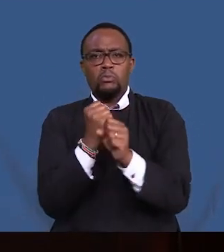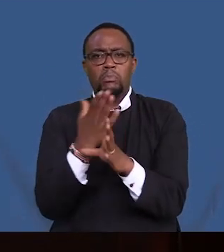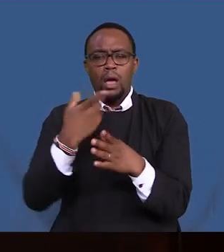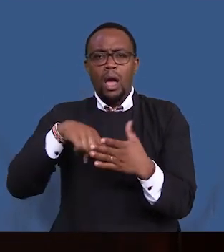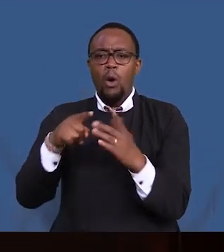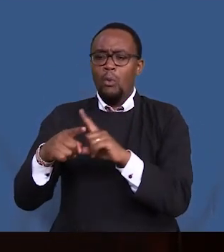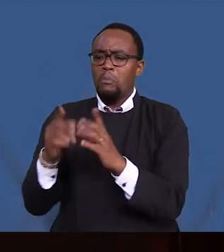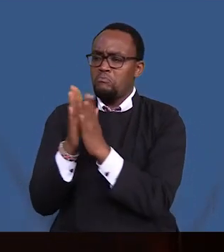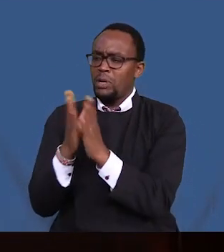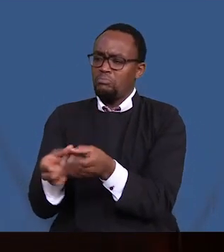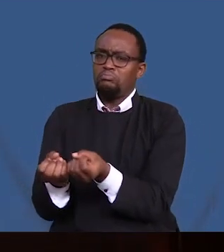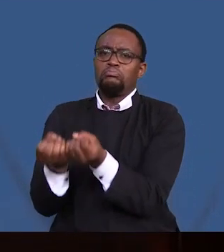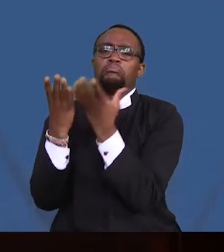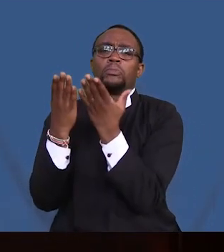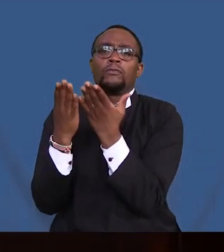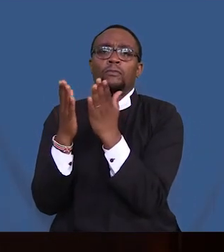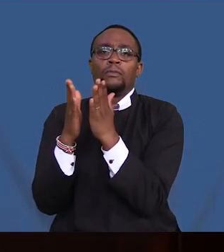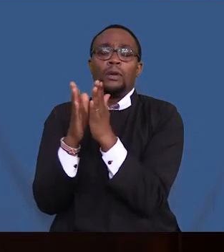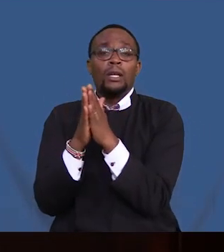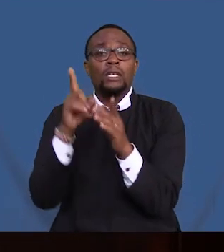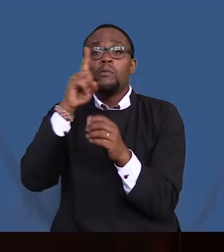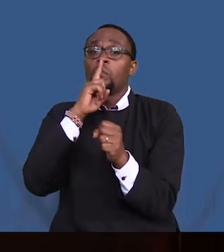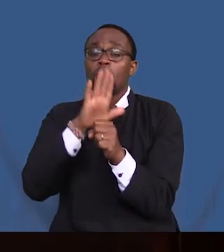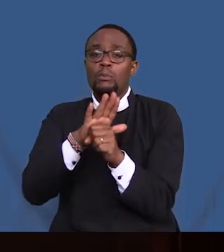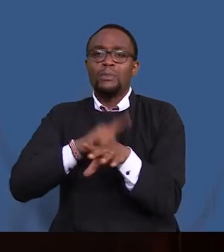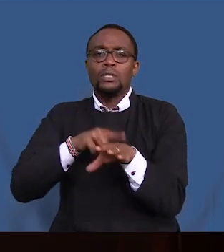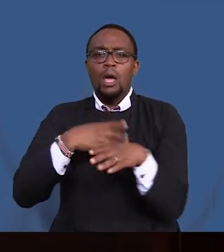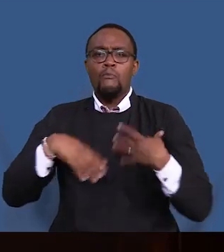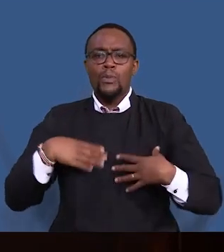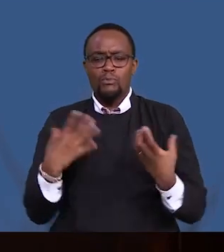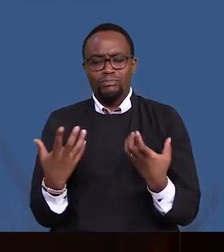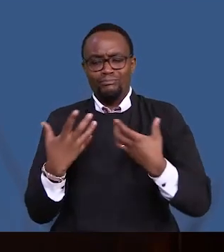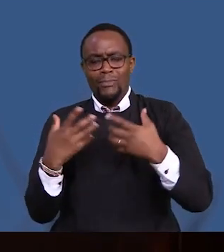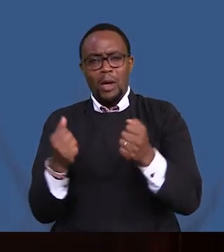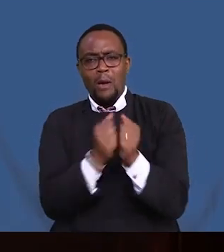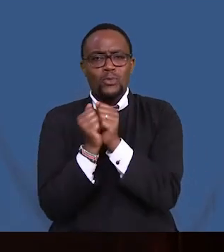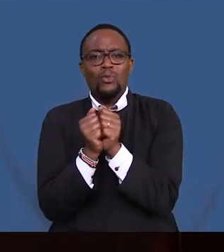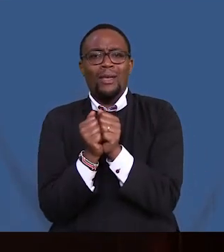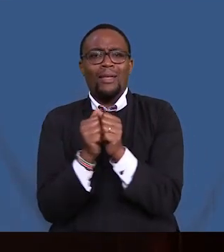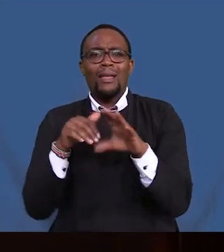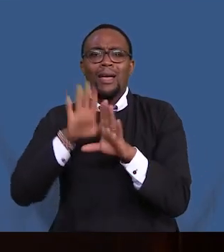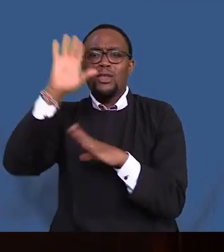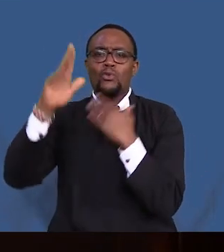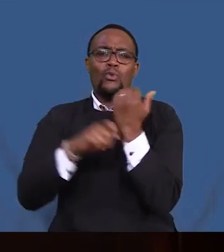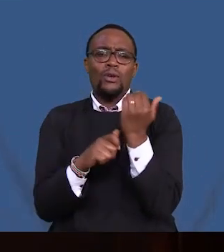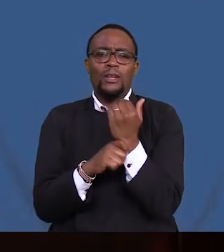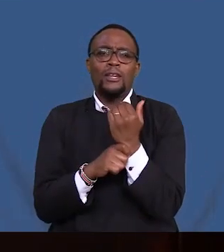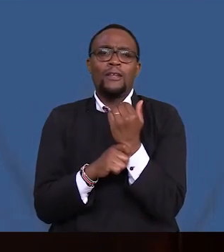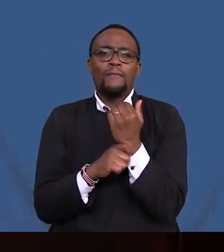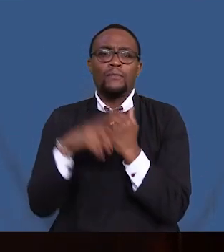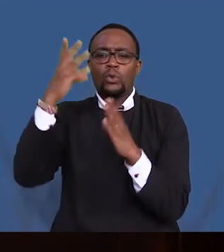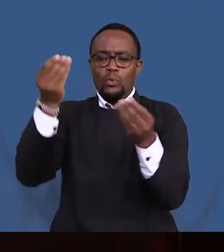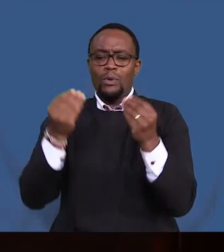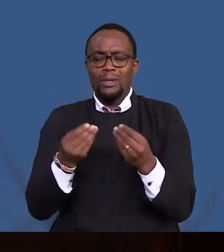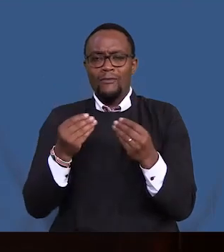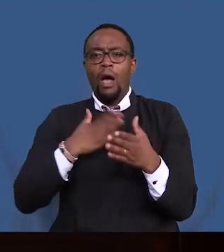common supplications unto thee, and dost promise that when two or three are gathered together in thy name, thou wilt